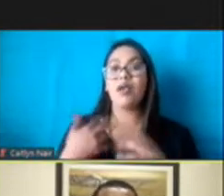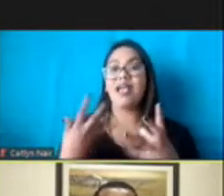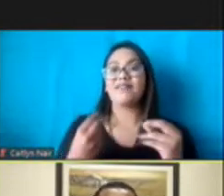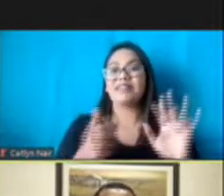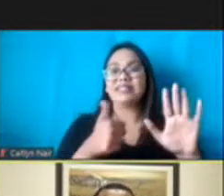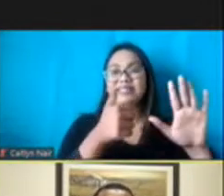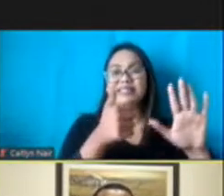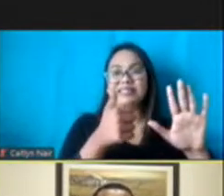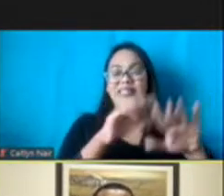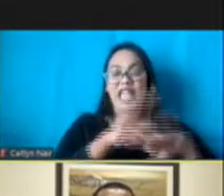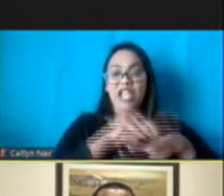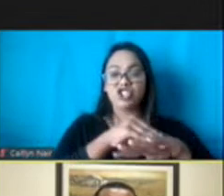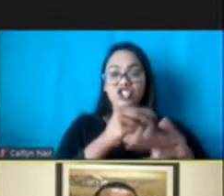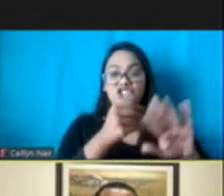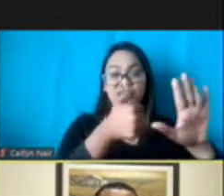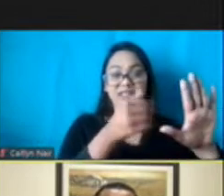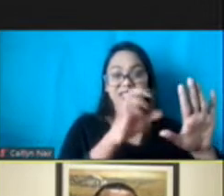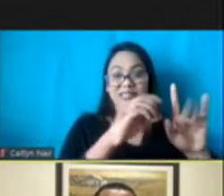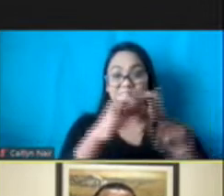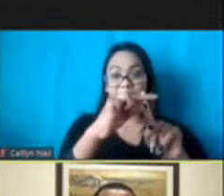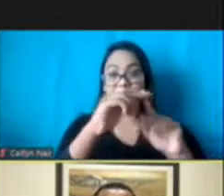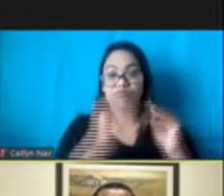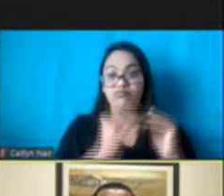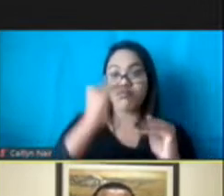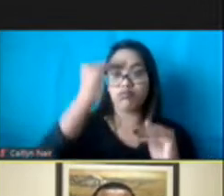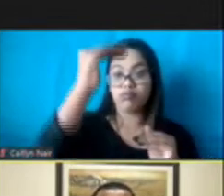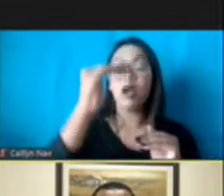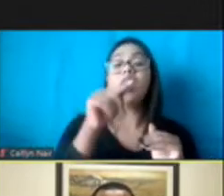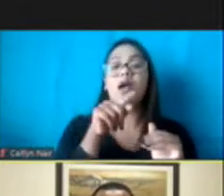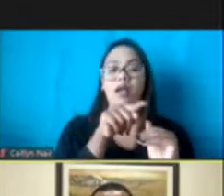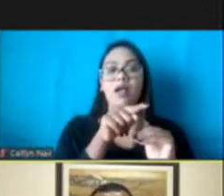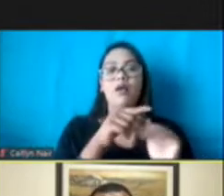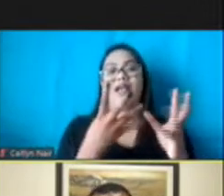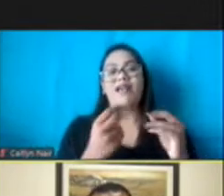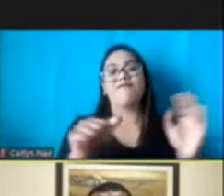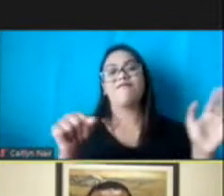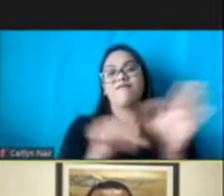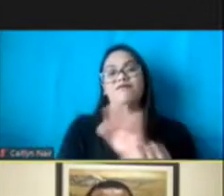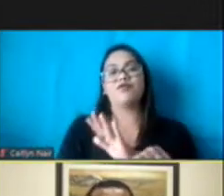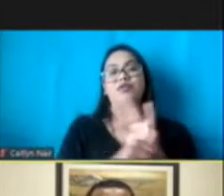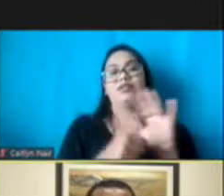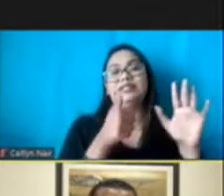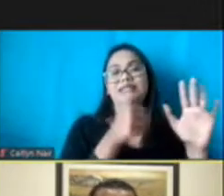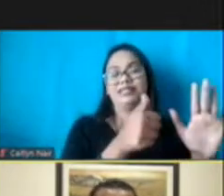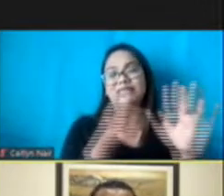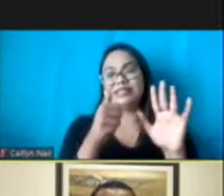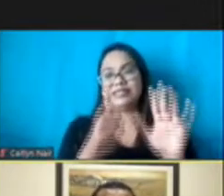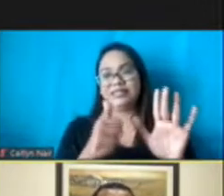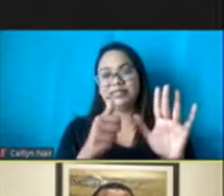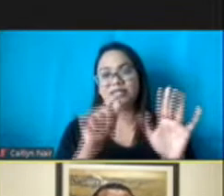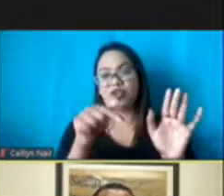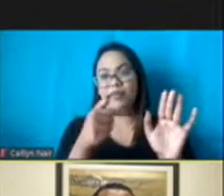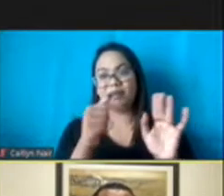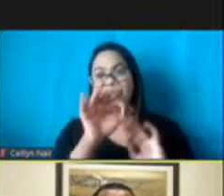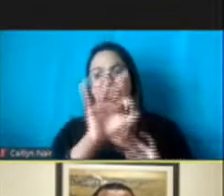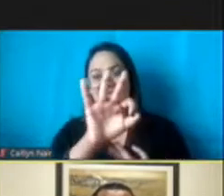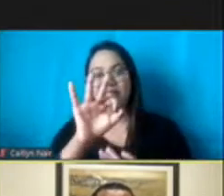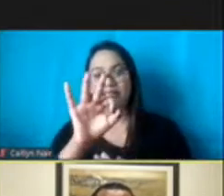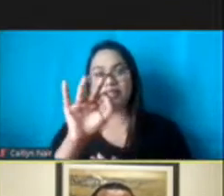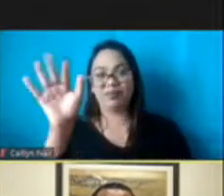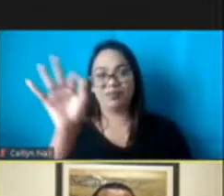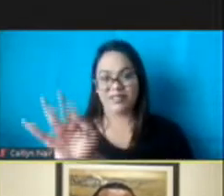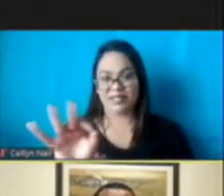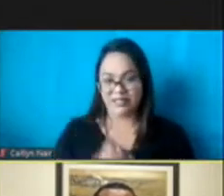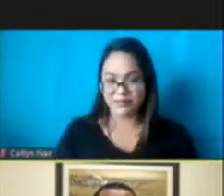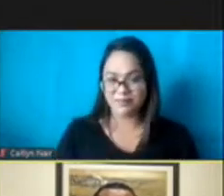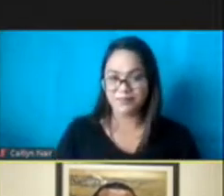Cape, we have fully vaccinated currently at 66.3%. I'm currently in a place called Overberg. Over 60